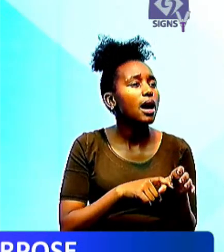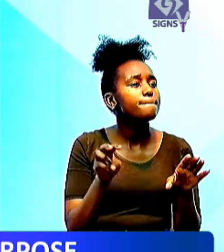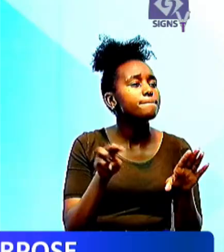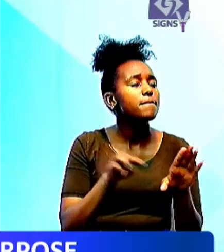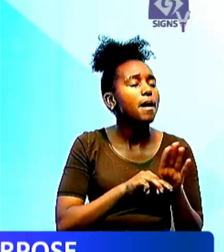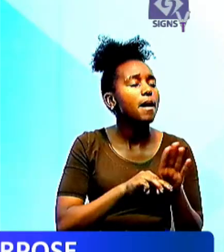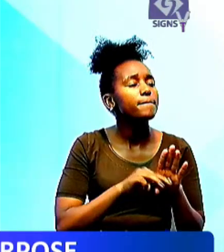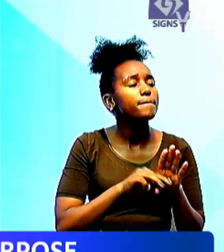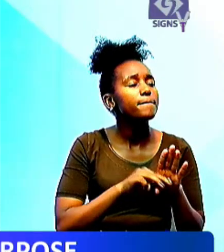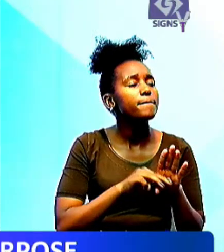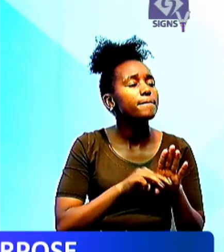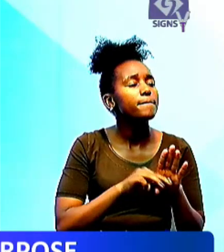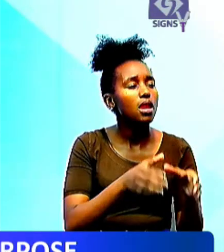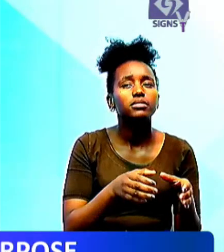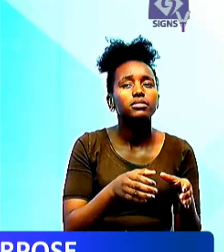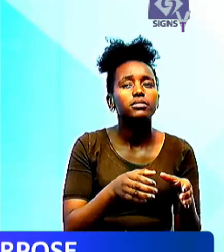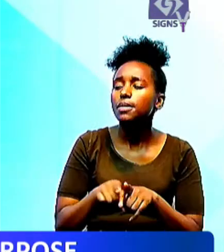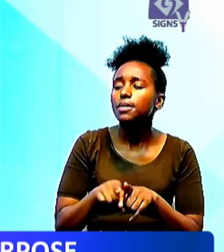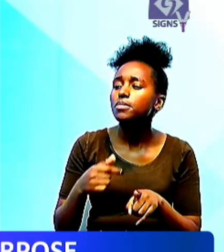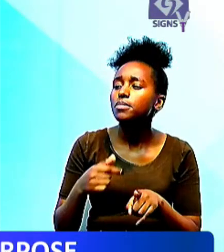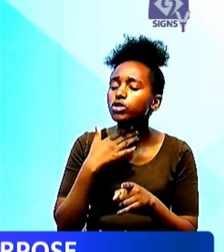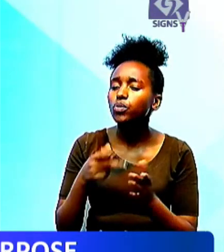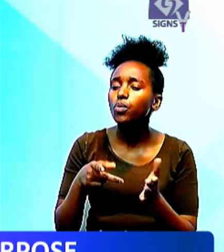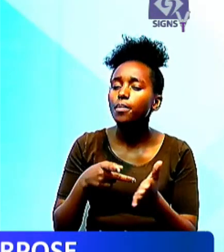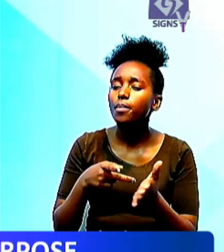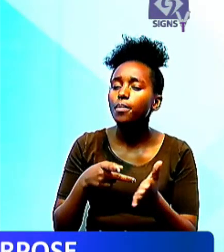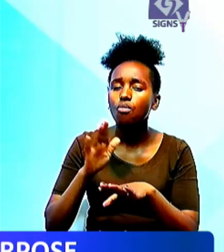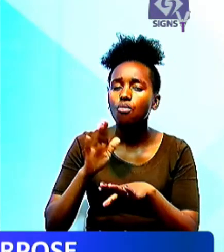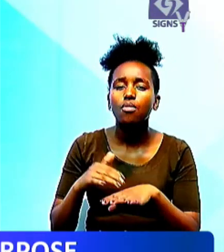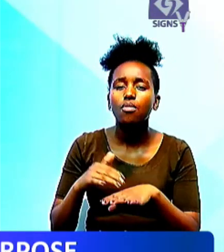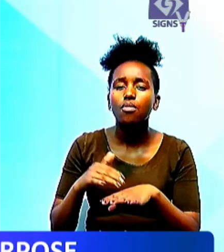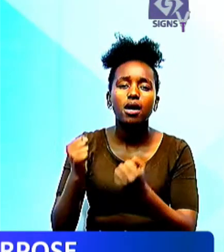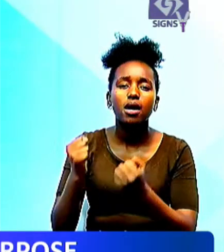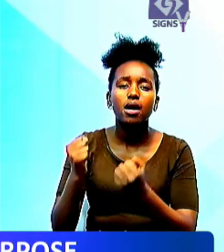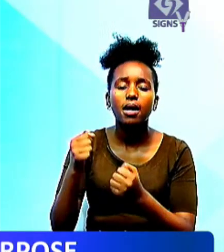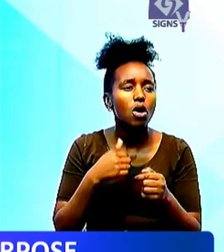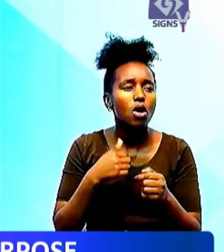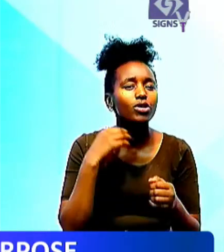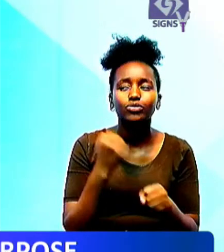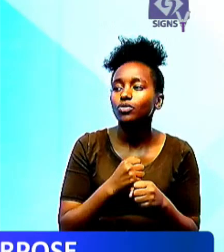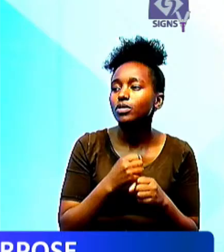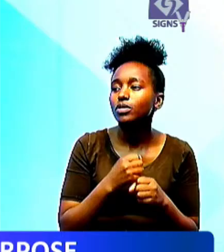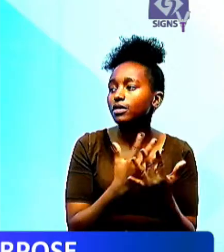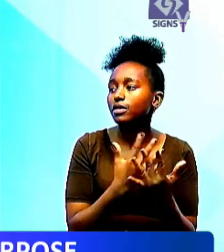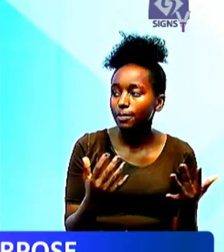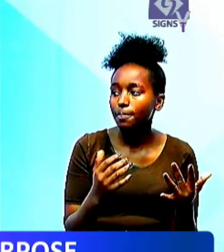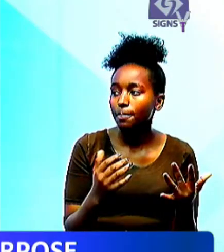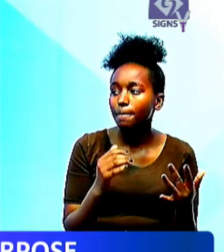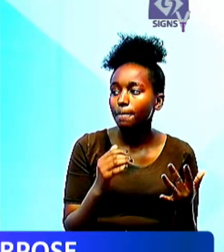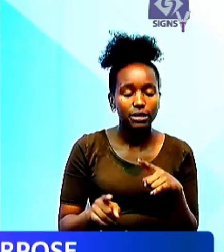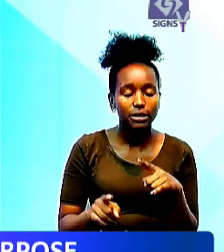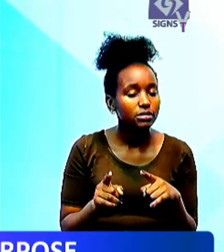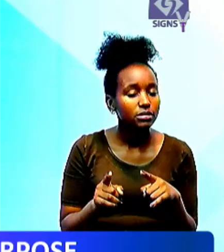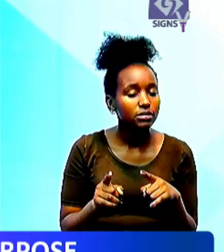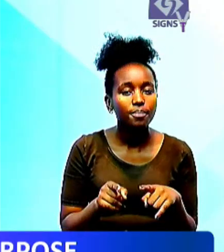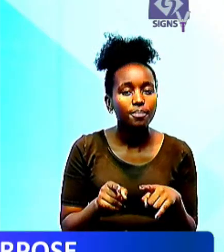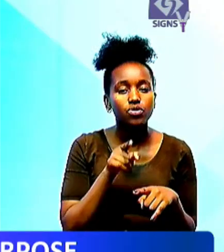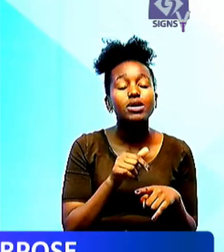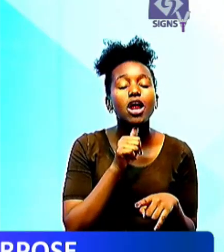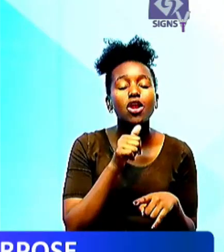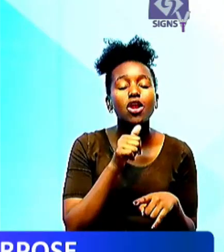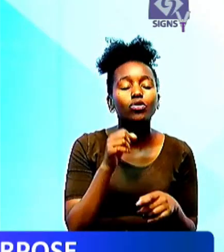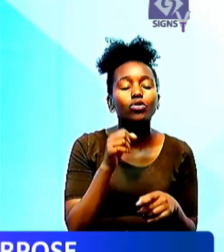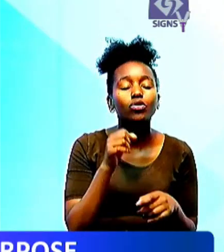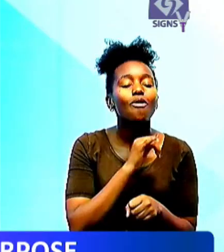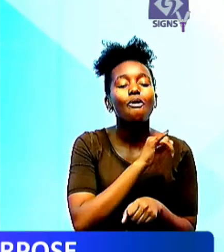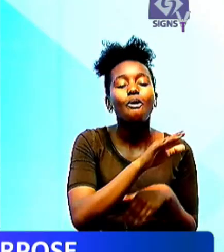1 million. I want to buy this good car. I want to travel the world. I want to, that's a goal that you have. But you can't do that